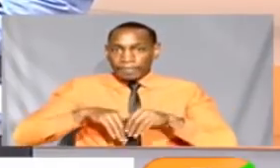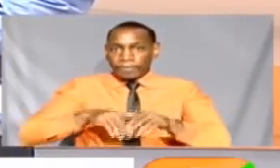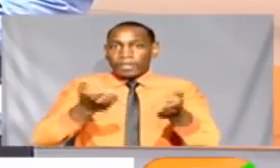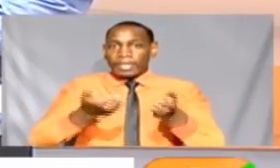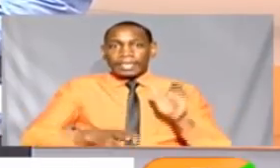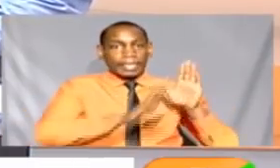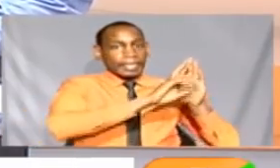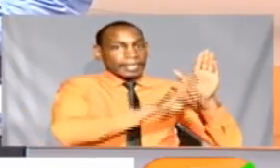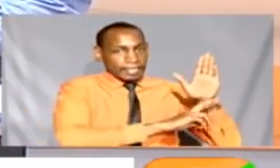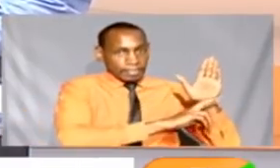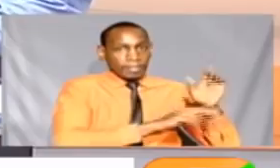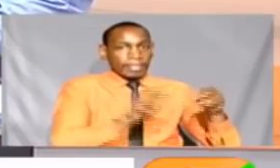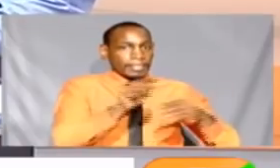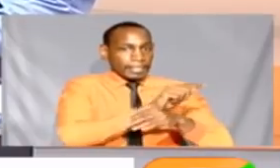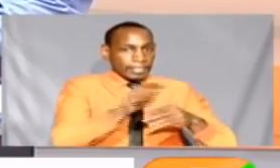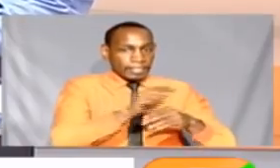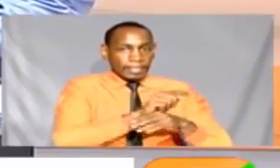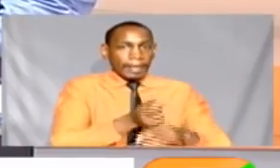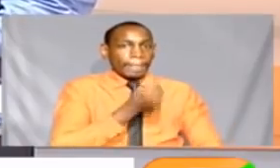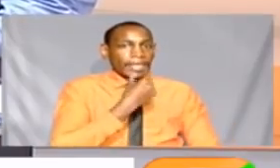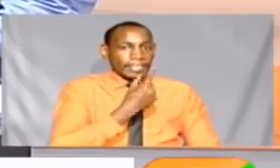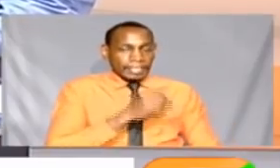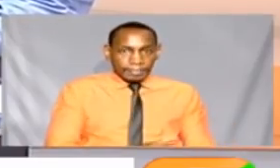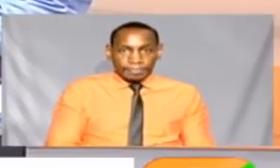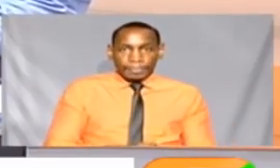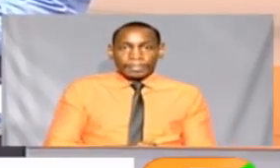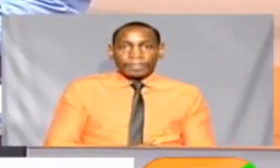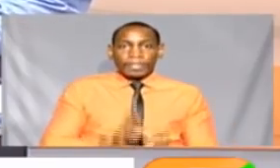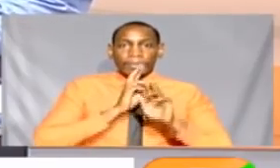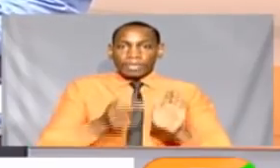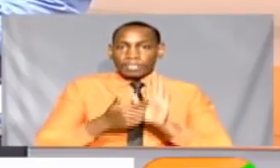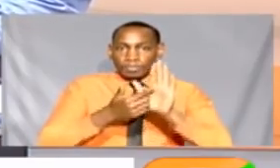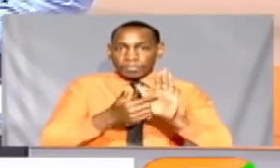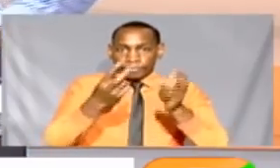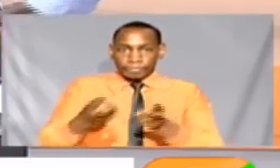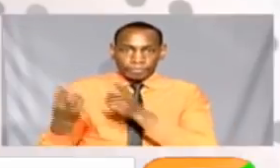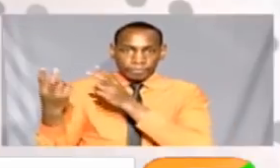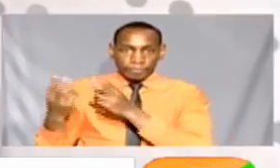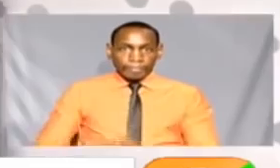required regulations for training medicine. Makori Ongechi reports.